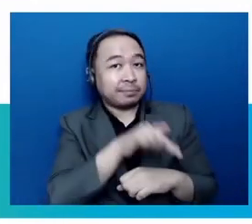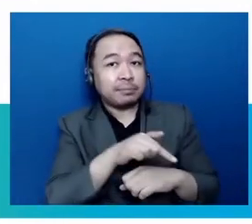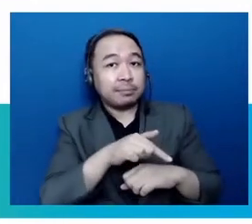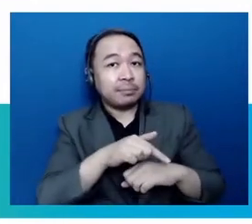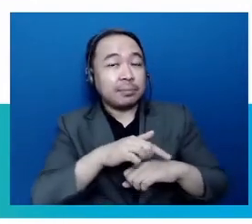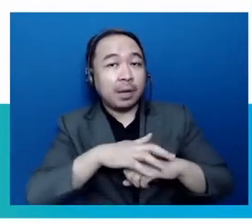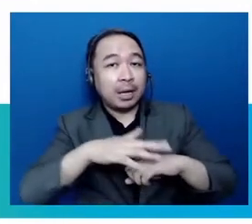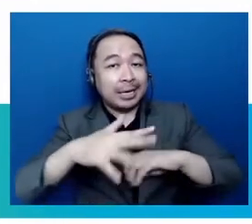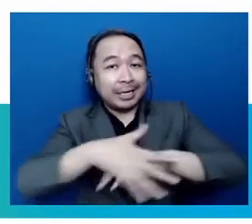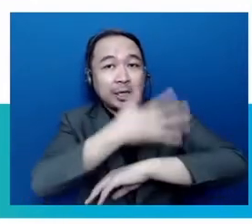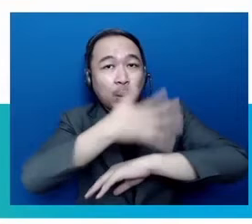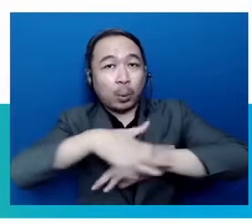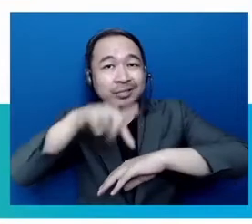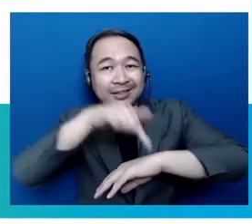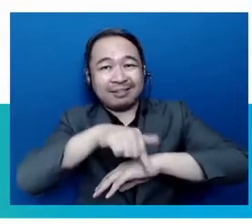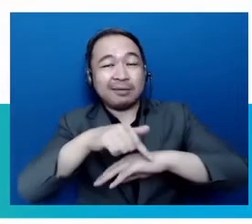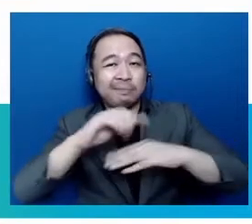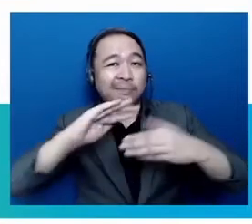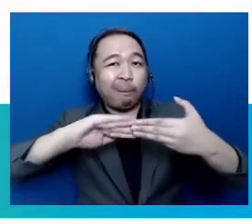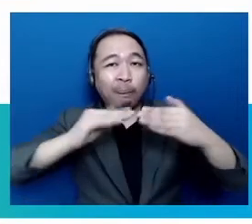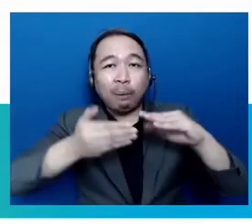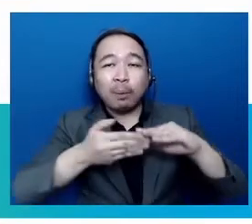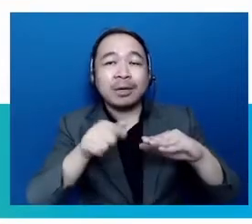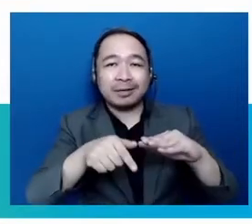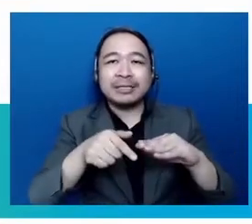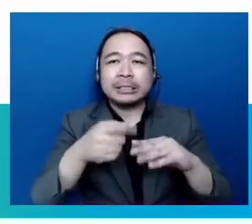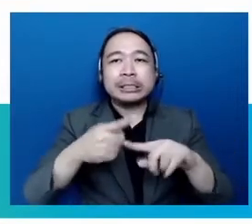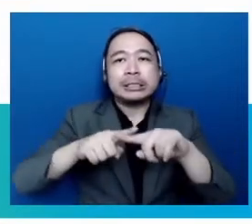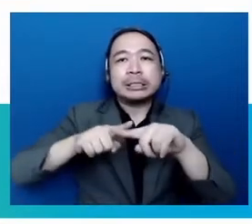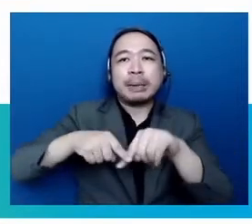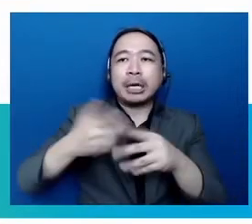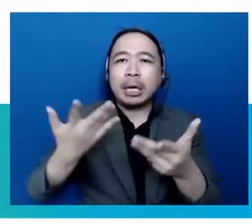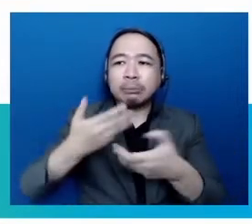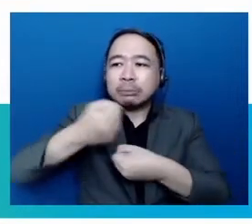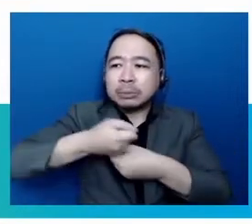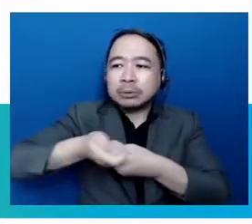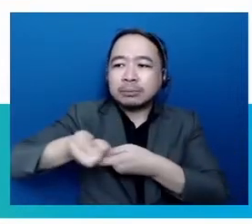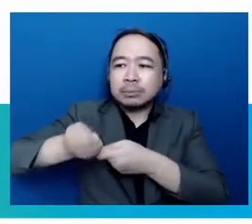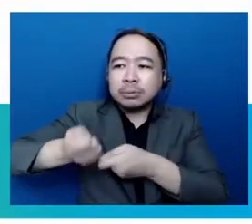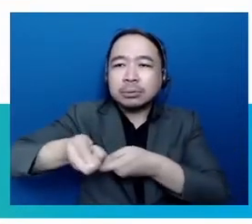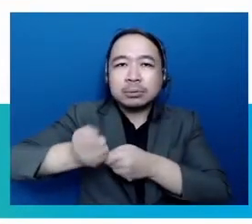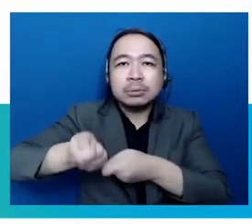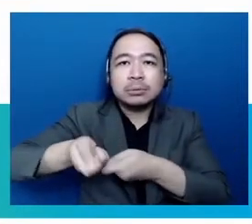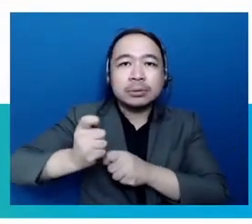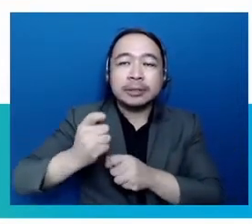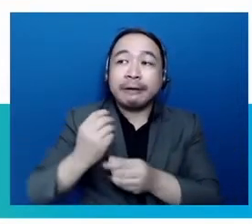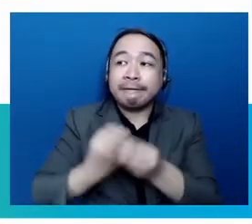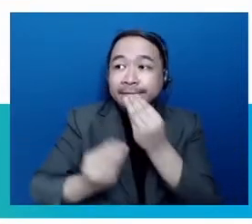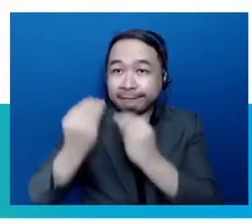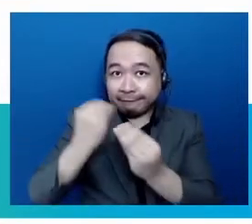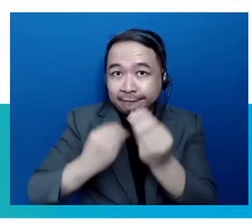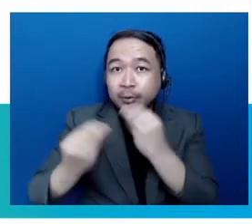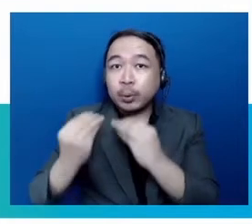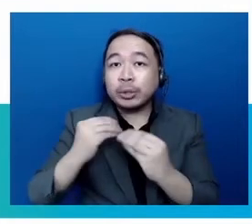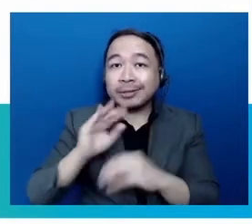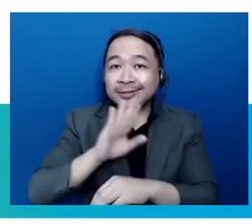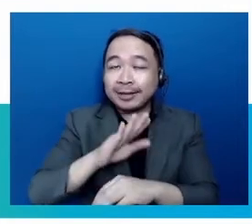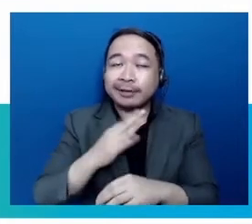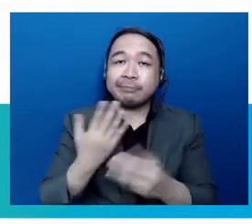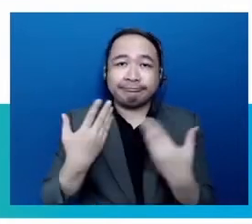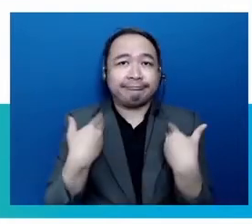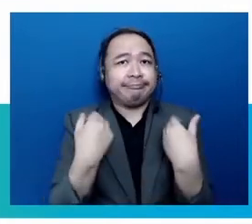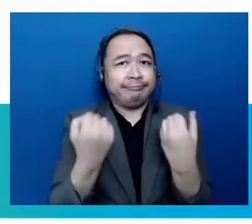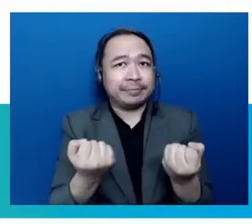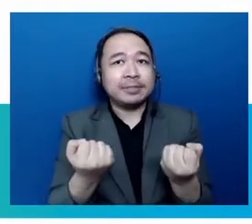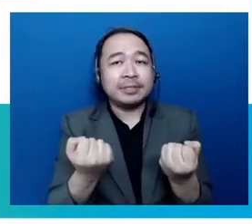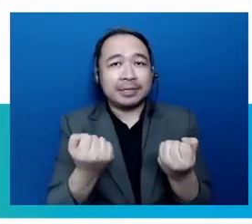depend on aquatic foods, fish and other aquatic foods from the seas for their food and nutrition and for